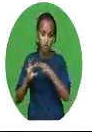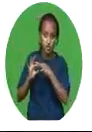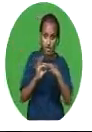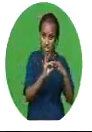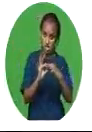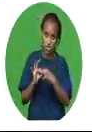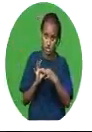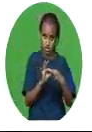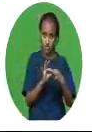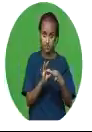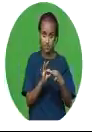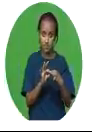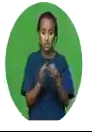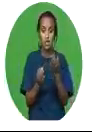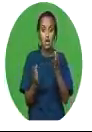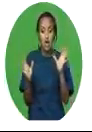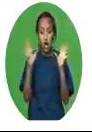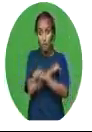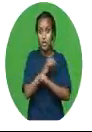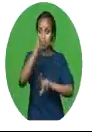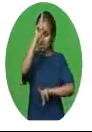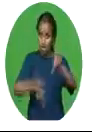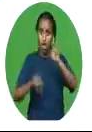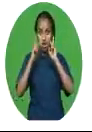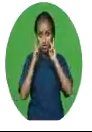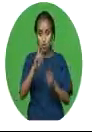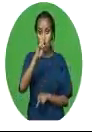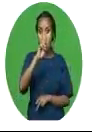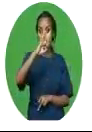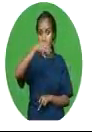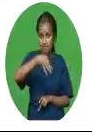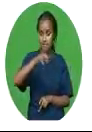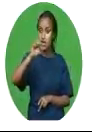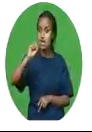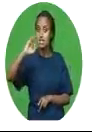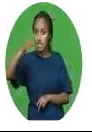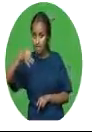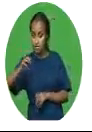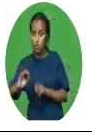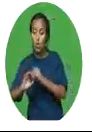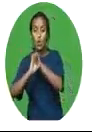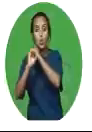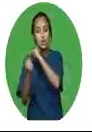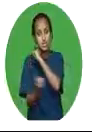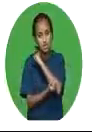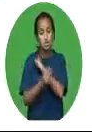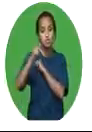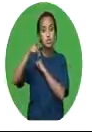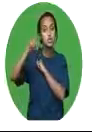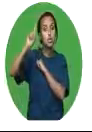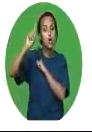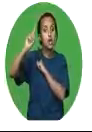intersection. Complete the line view RF, SF to establish